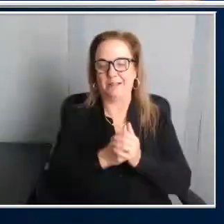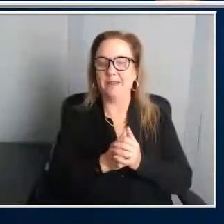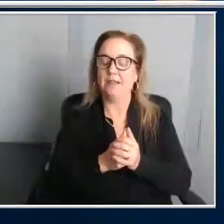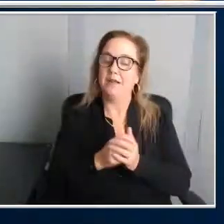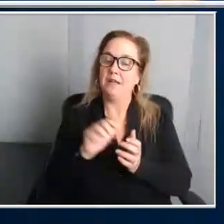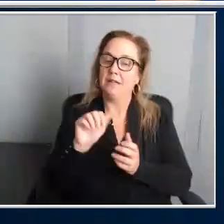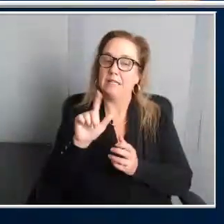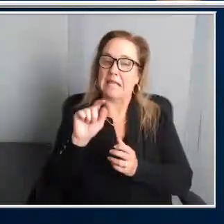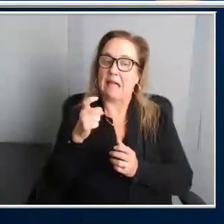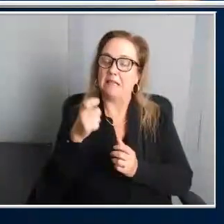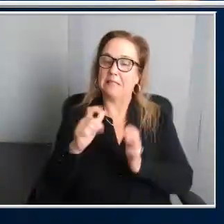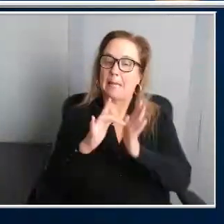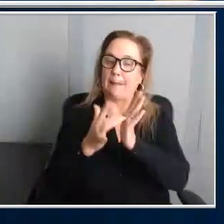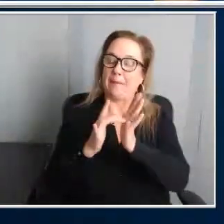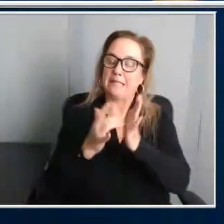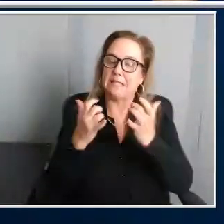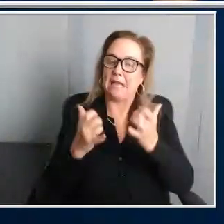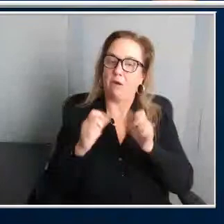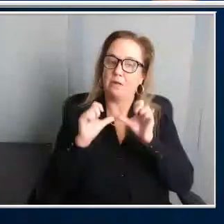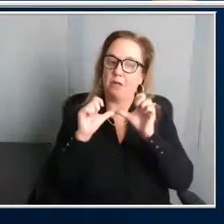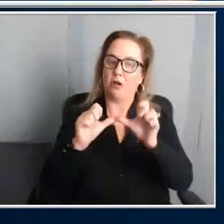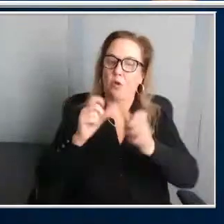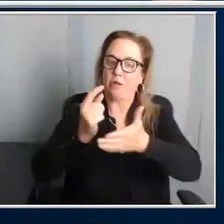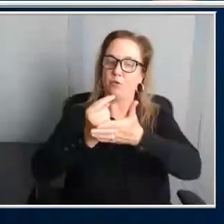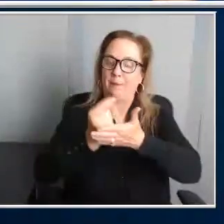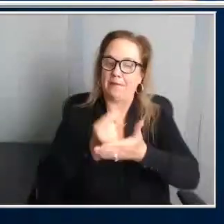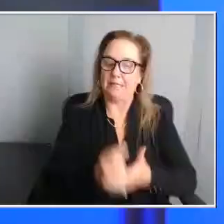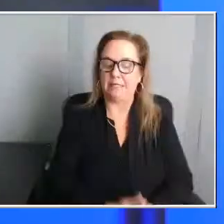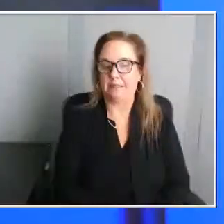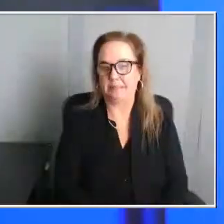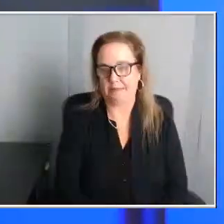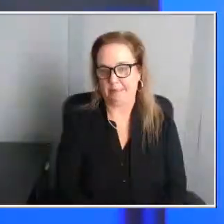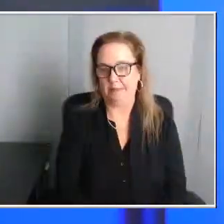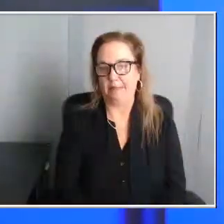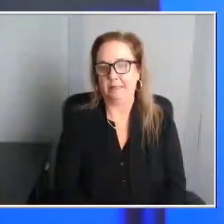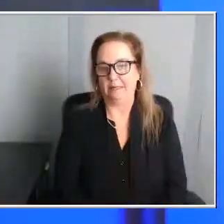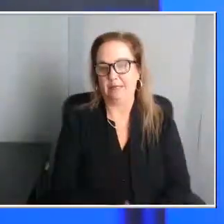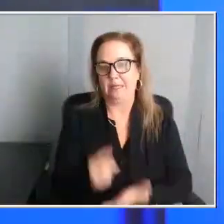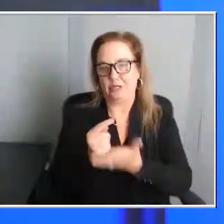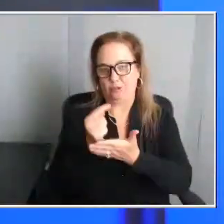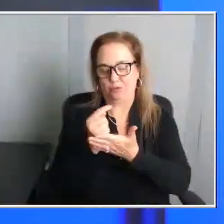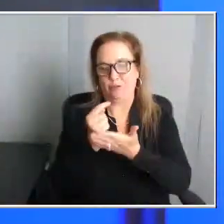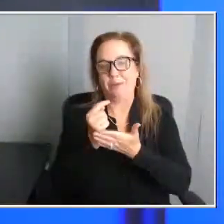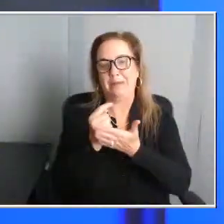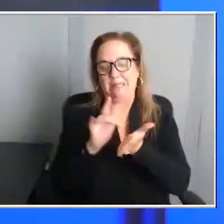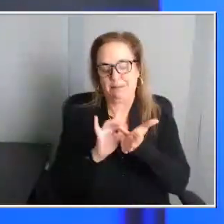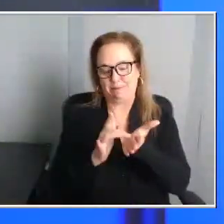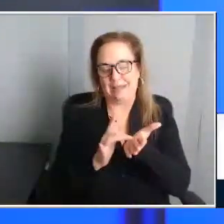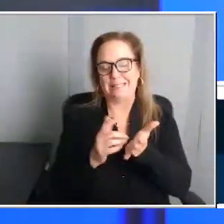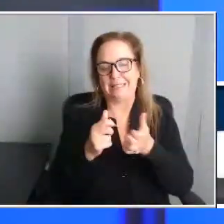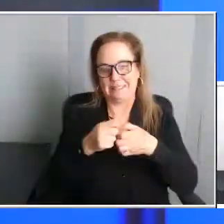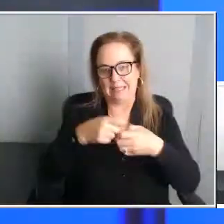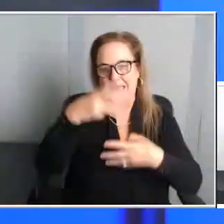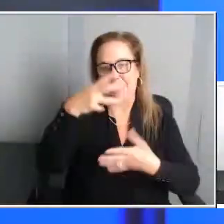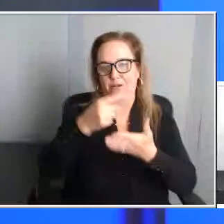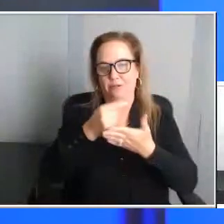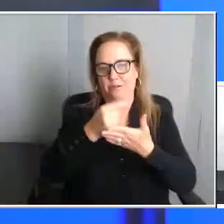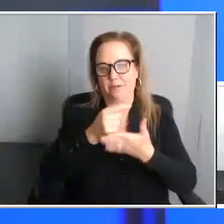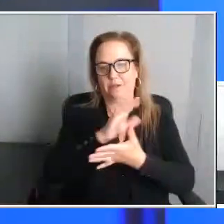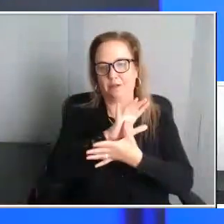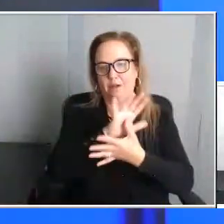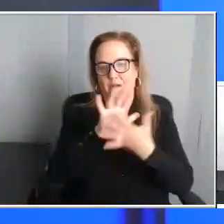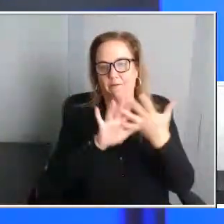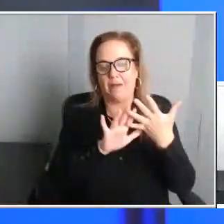any medicine now as part of his ongoing treatment? He does. He takes quite a bit of medicine. So he's on 5